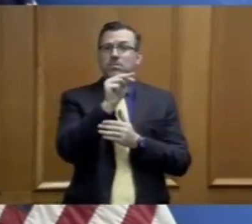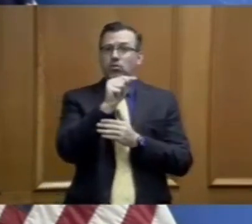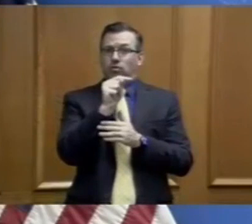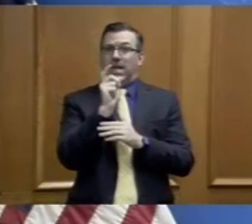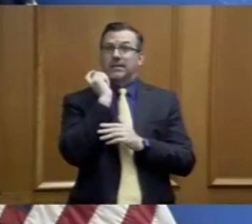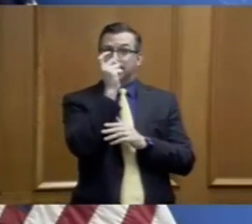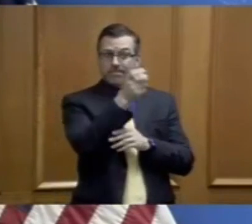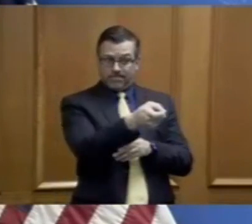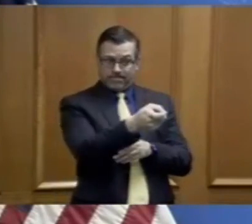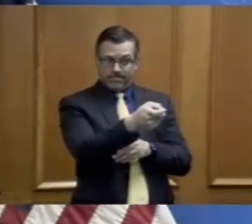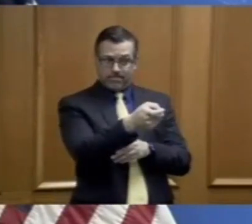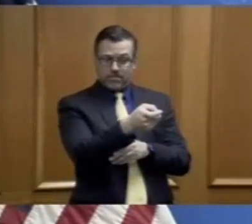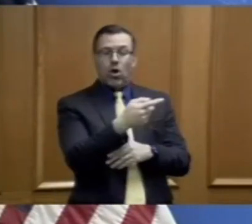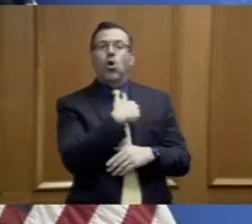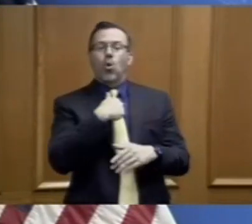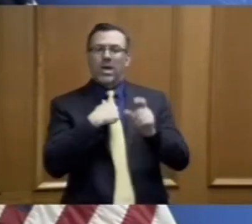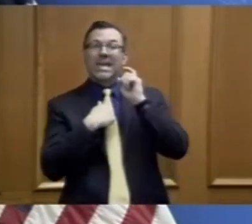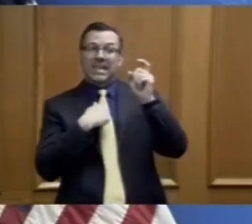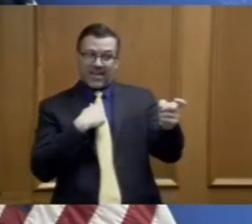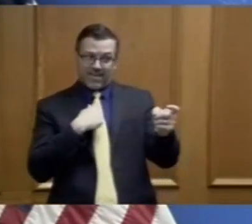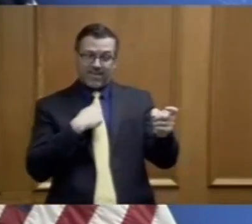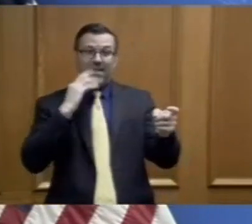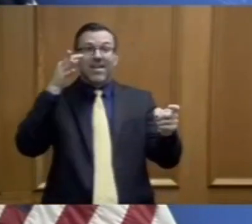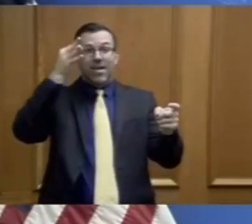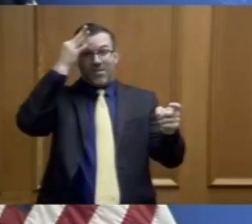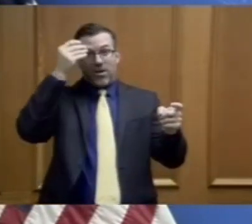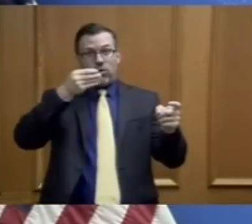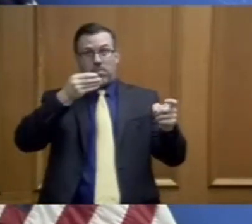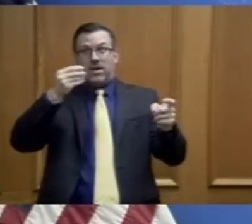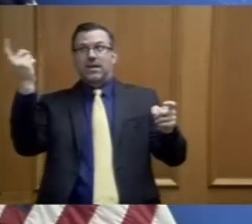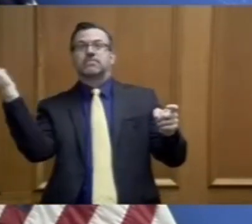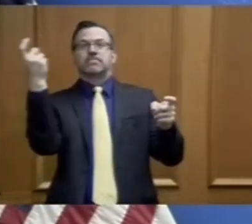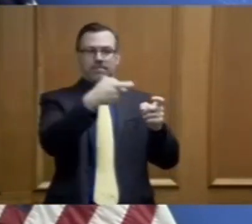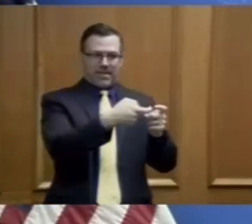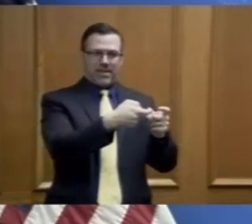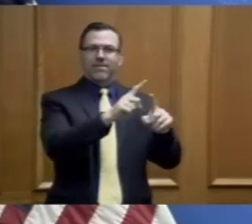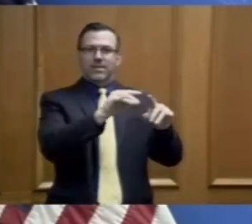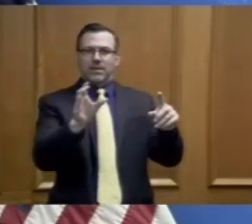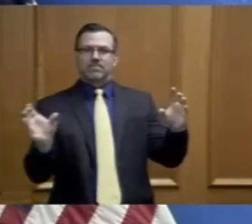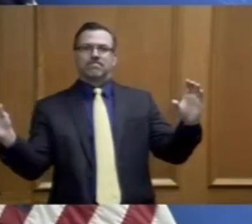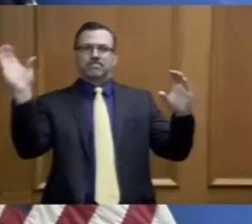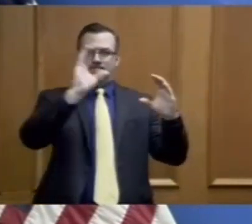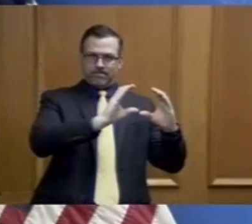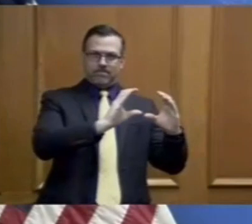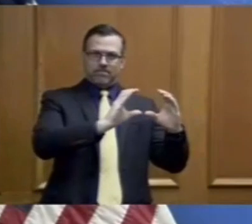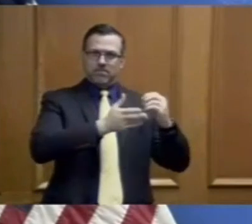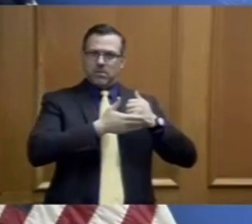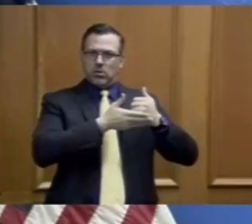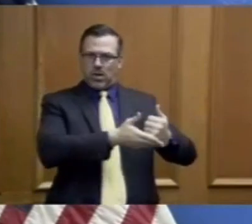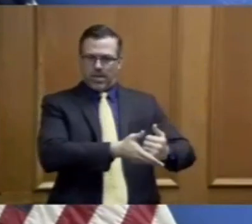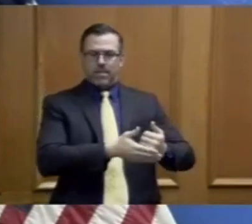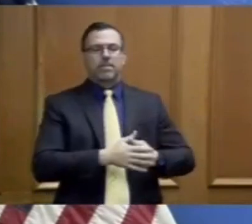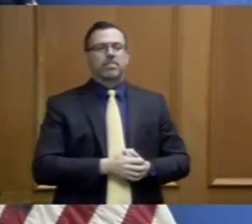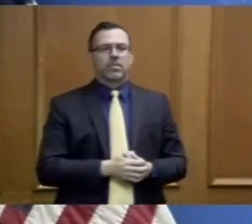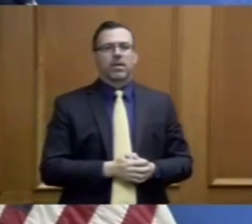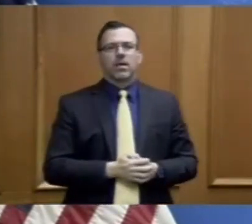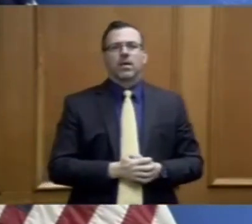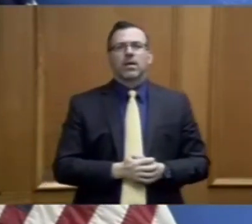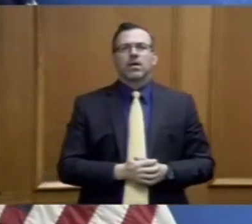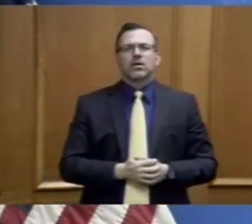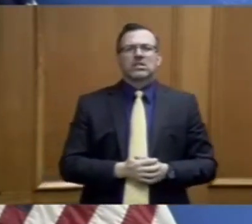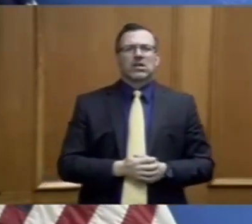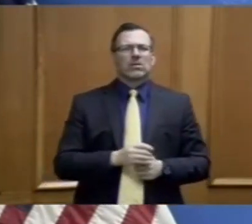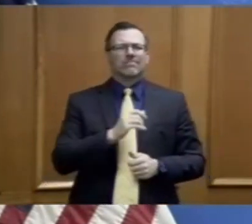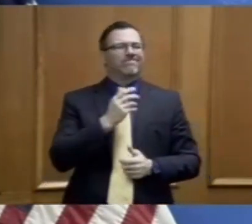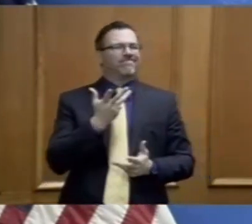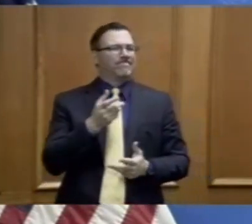to be matched with federal dollars. So we look at the individual needs of that hospital to create that grant process. But I don't